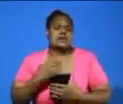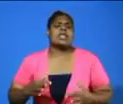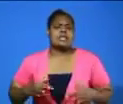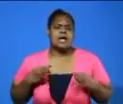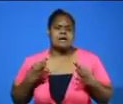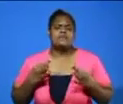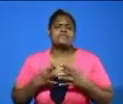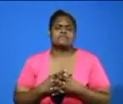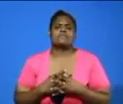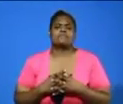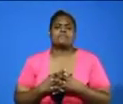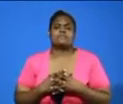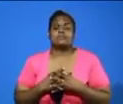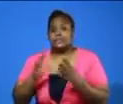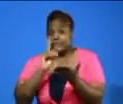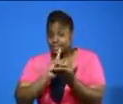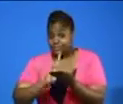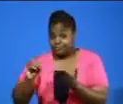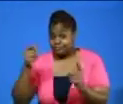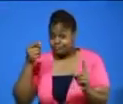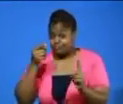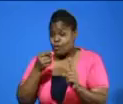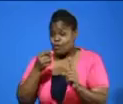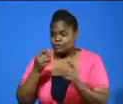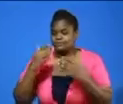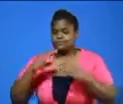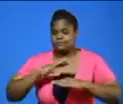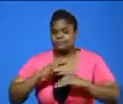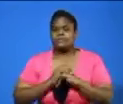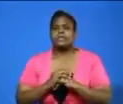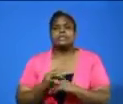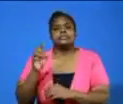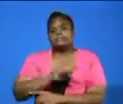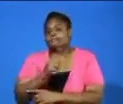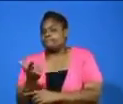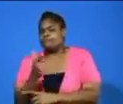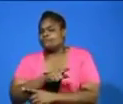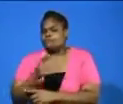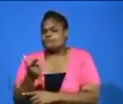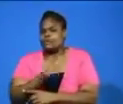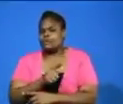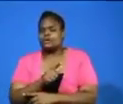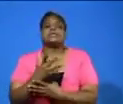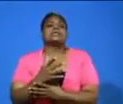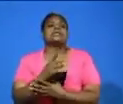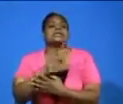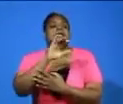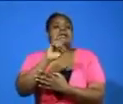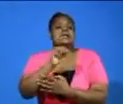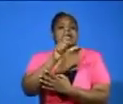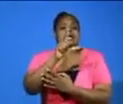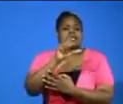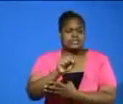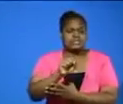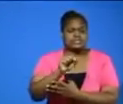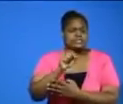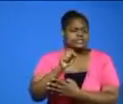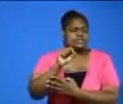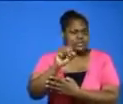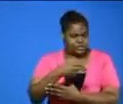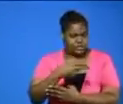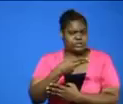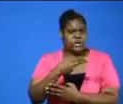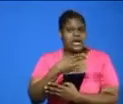fulfilled. I'm not done. I'm dancing between Elijah, the original, and John the